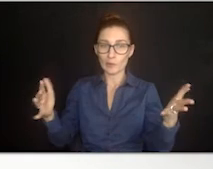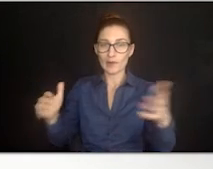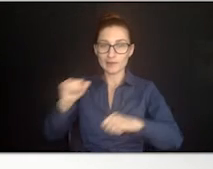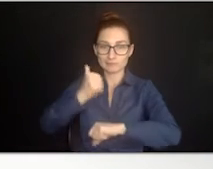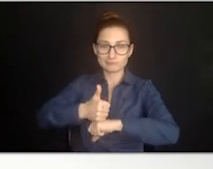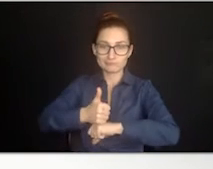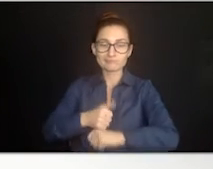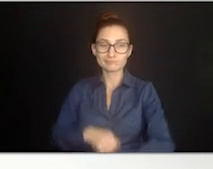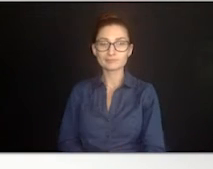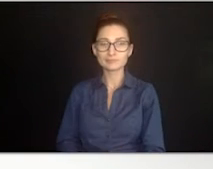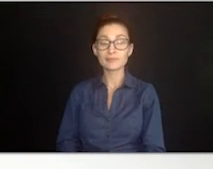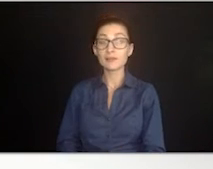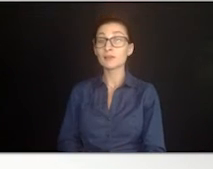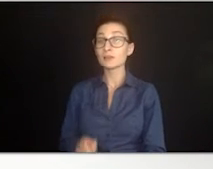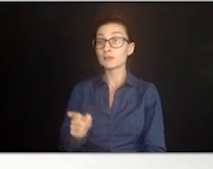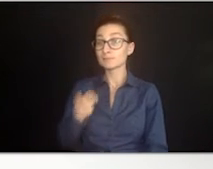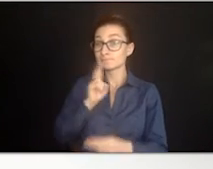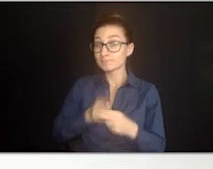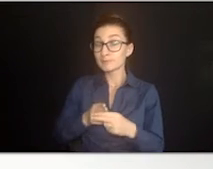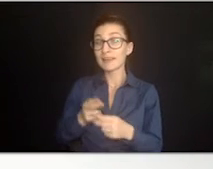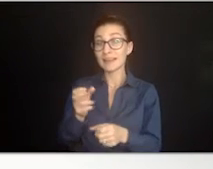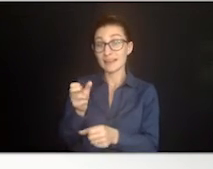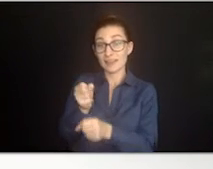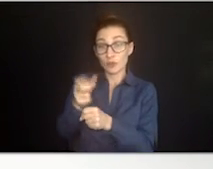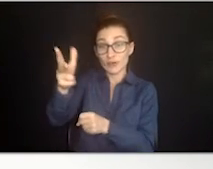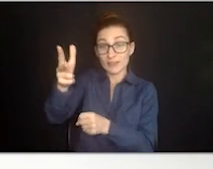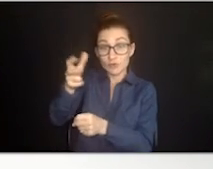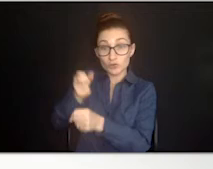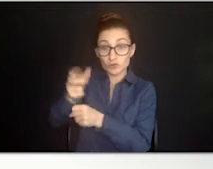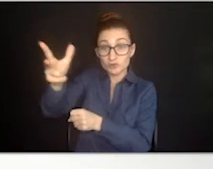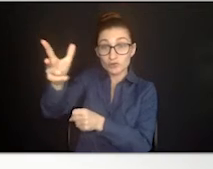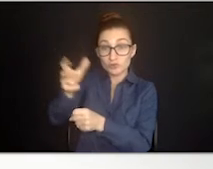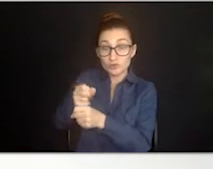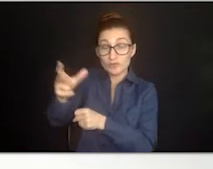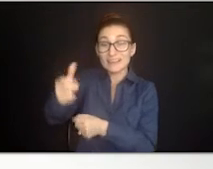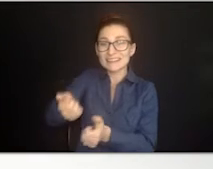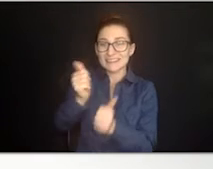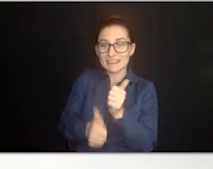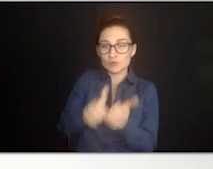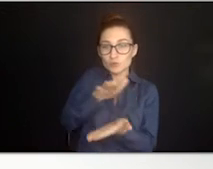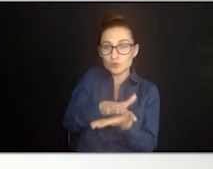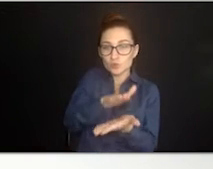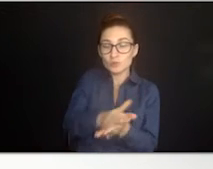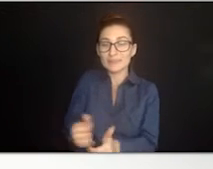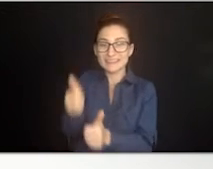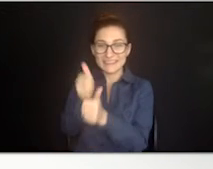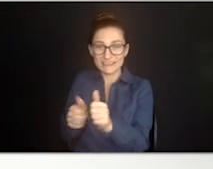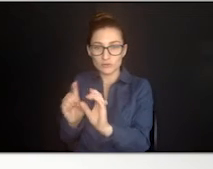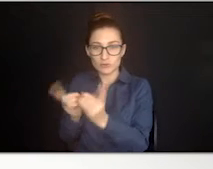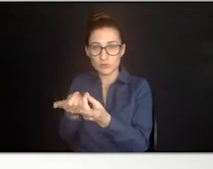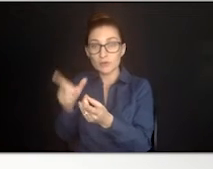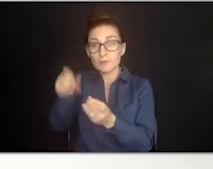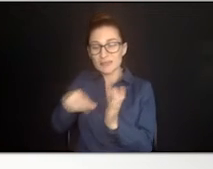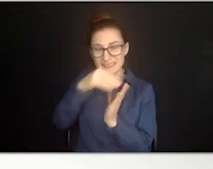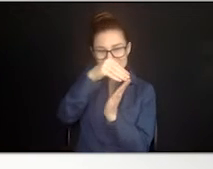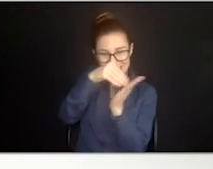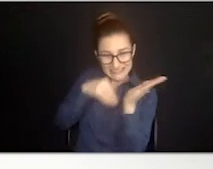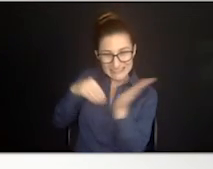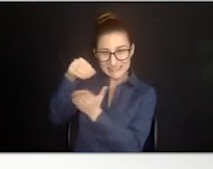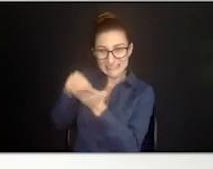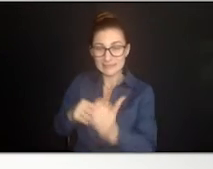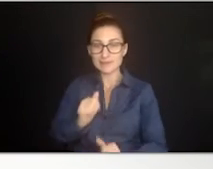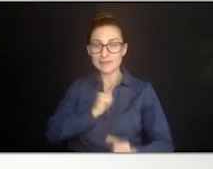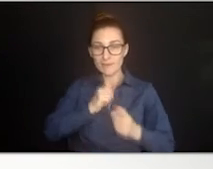essentially what it says is once every 3 years, every school and every district is going to complete this self-assessment. It's not